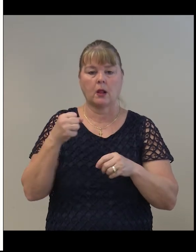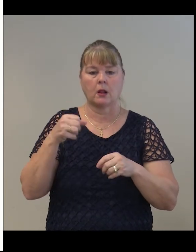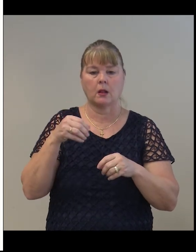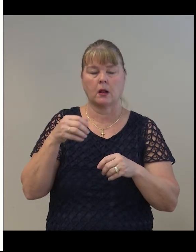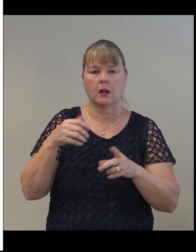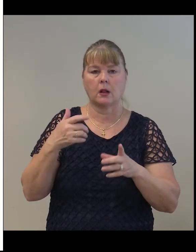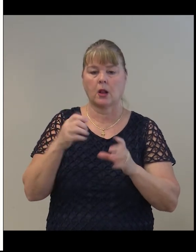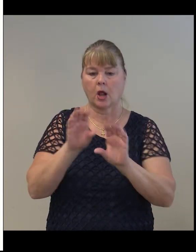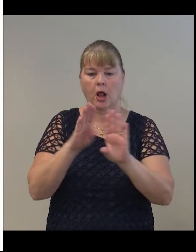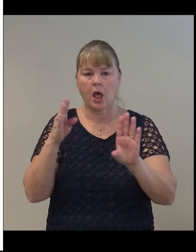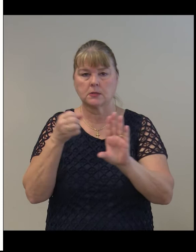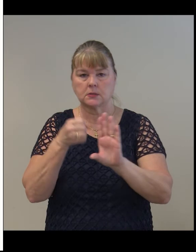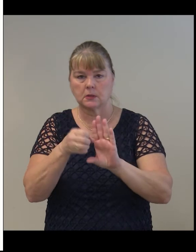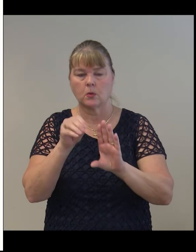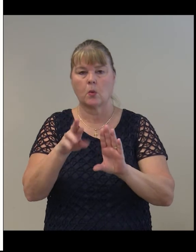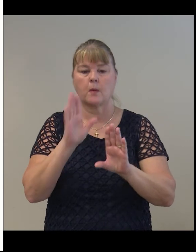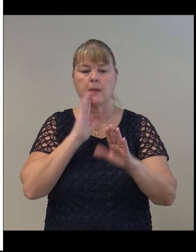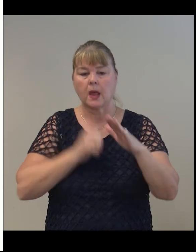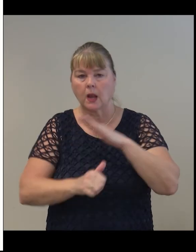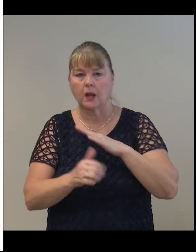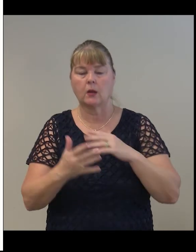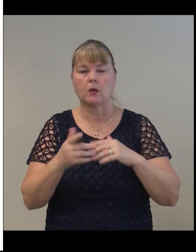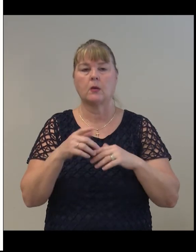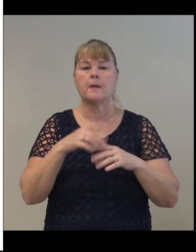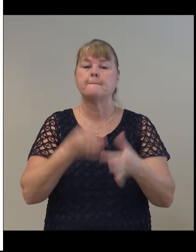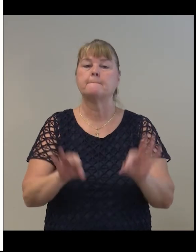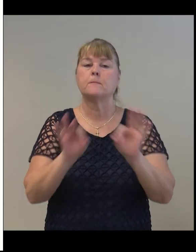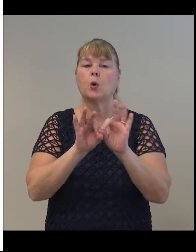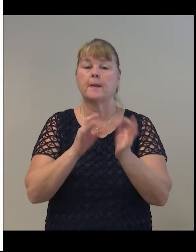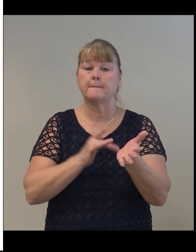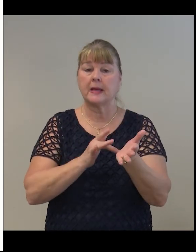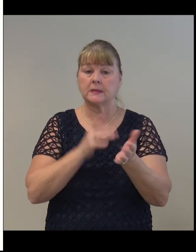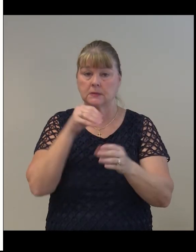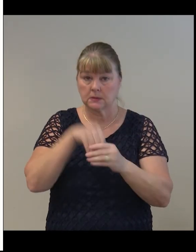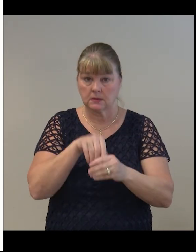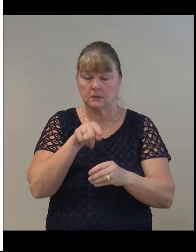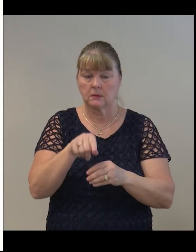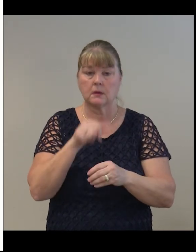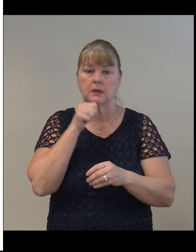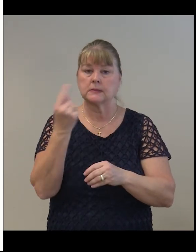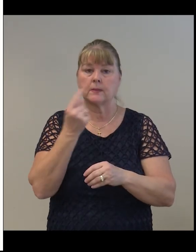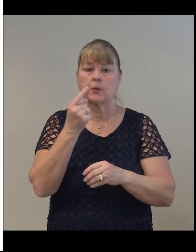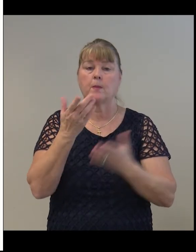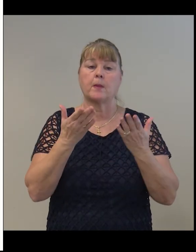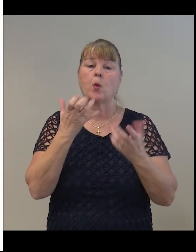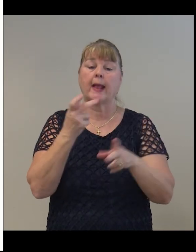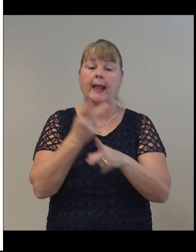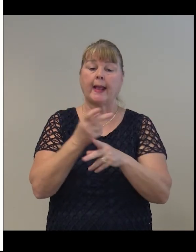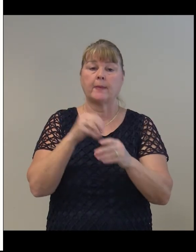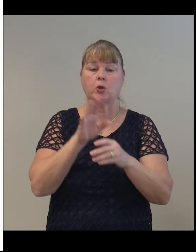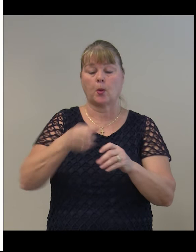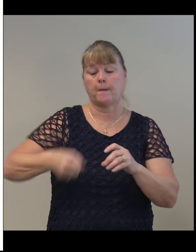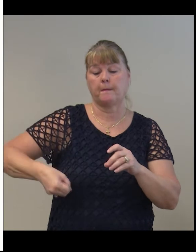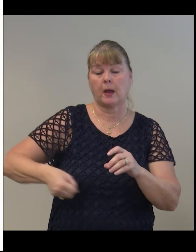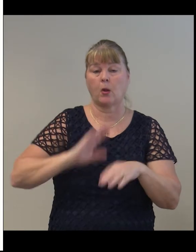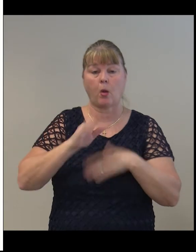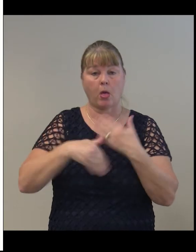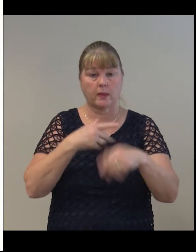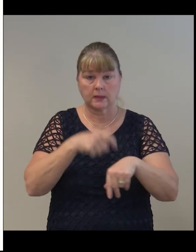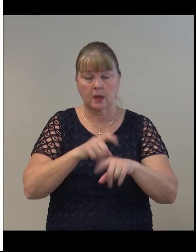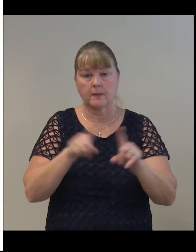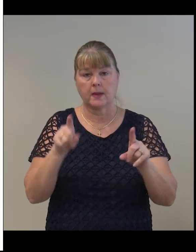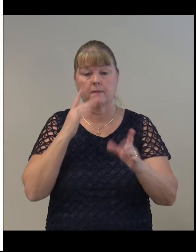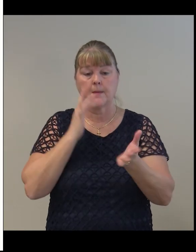in a closet or if it sits under your bed. You want to have important medication. Now, that's not something that you may want to keep in your bucket